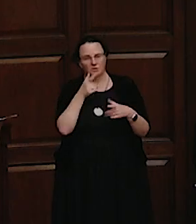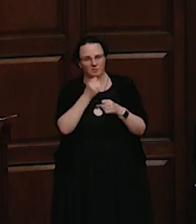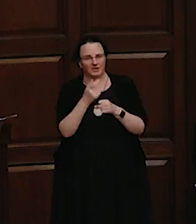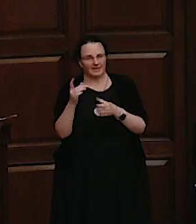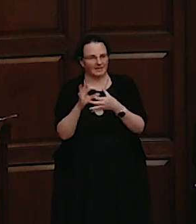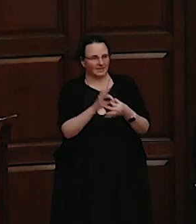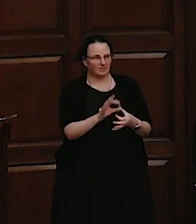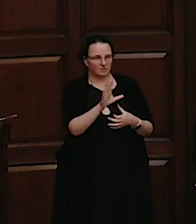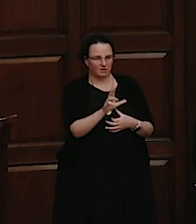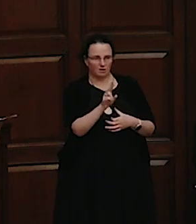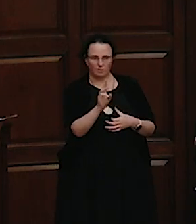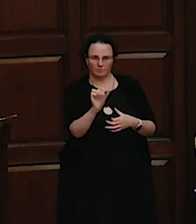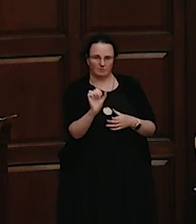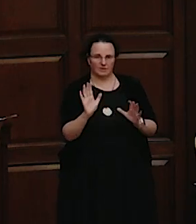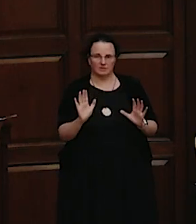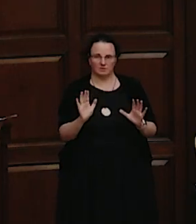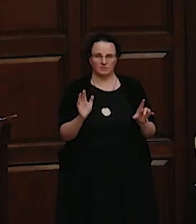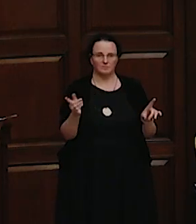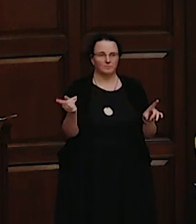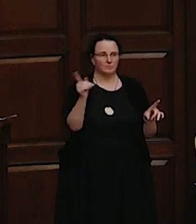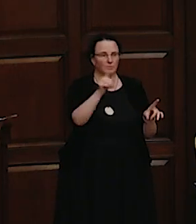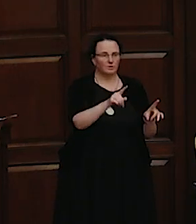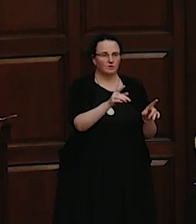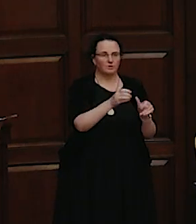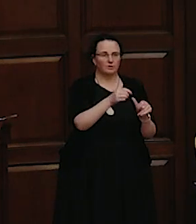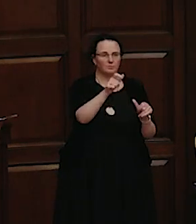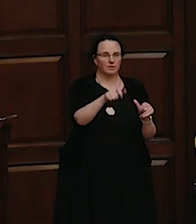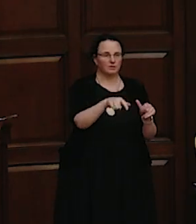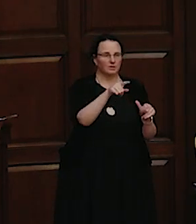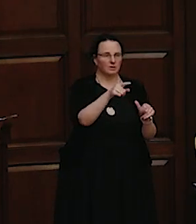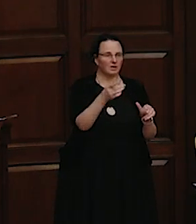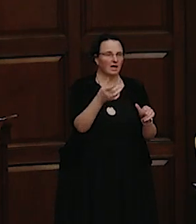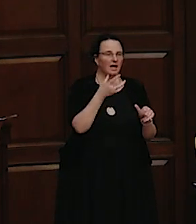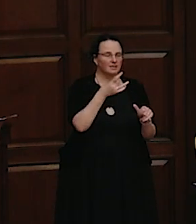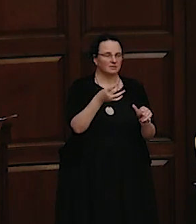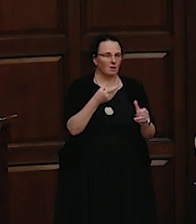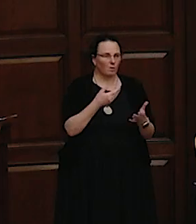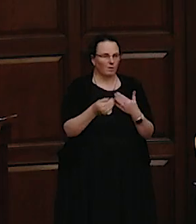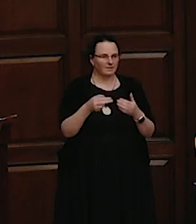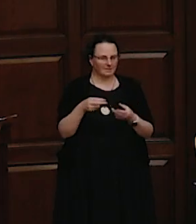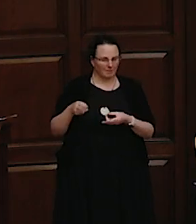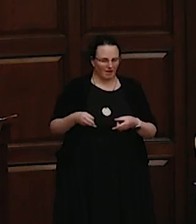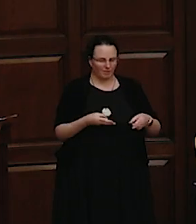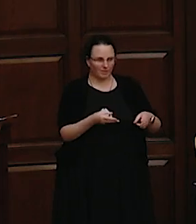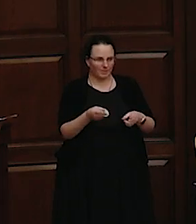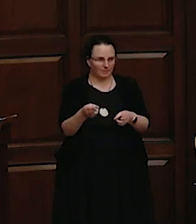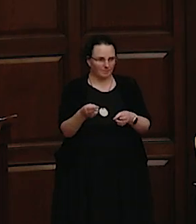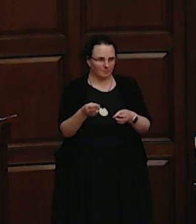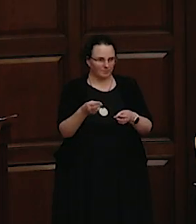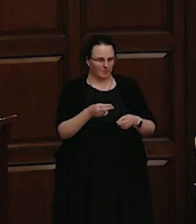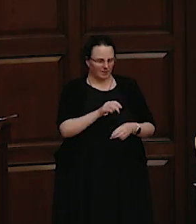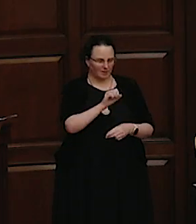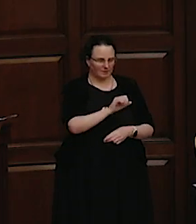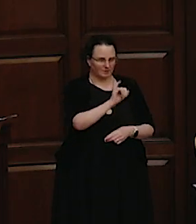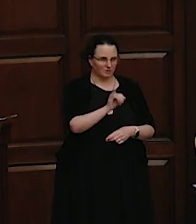Sorry, there's one more question here, I think. Sorry. Hi, I'm just wondering, what is the pathway, if you can explain, from